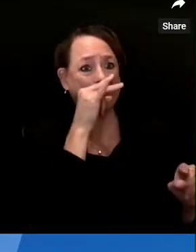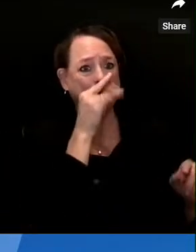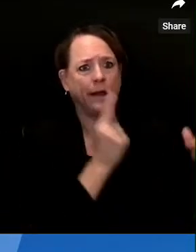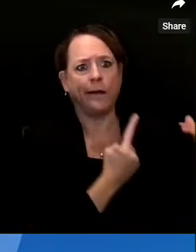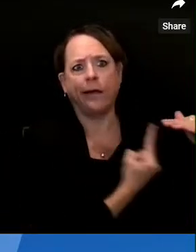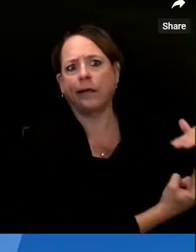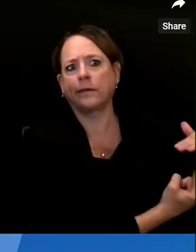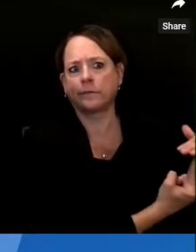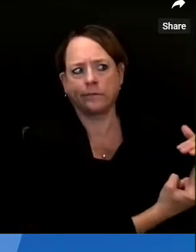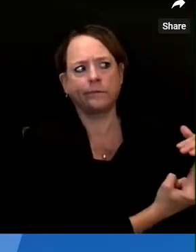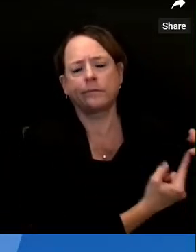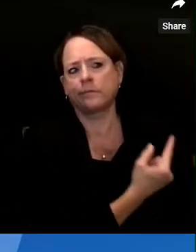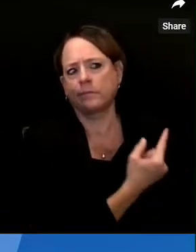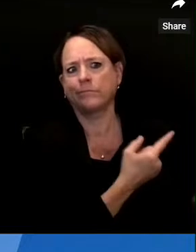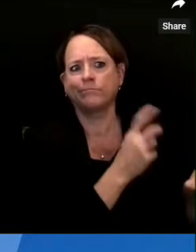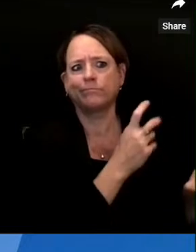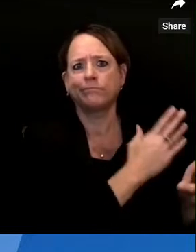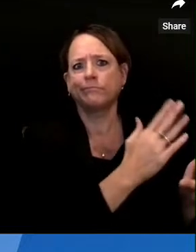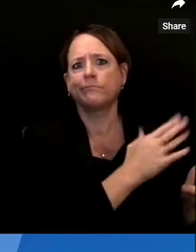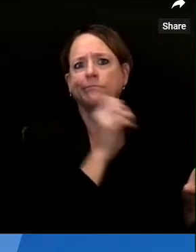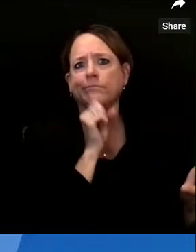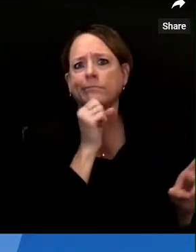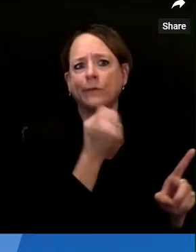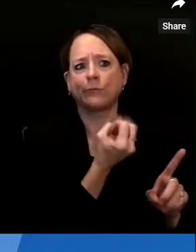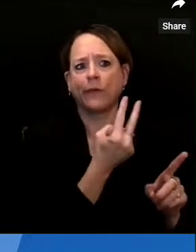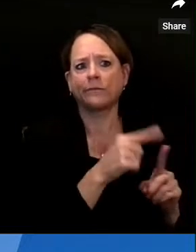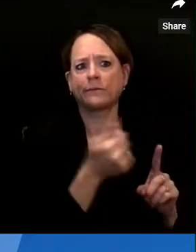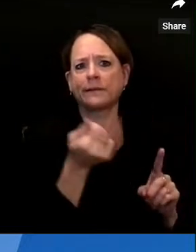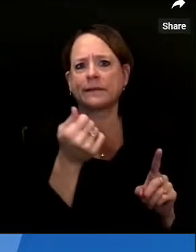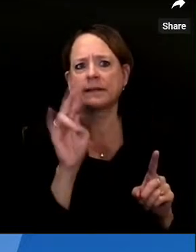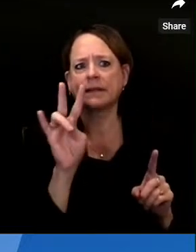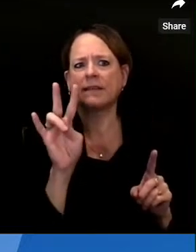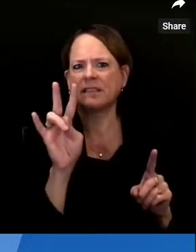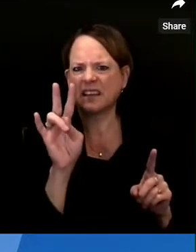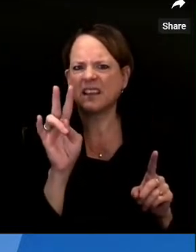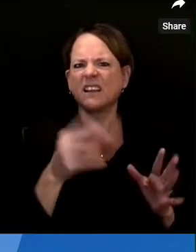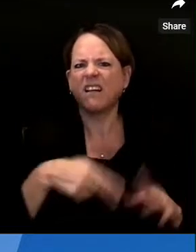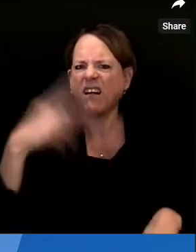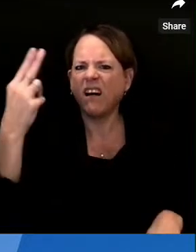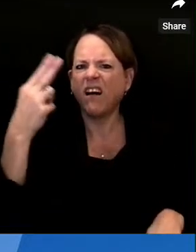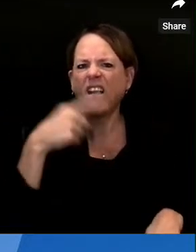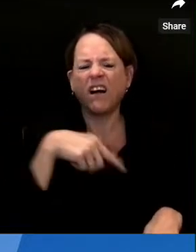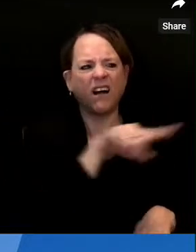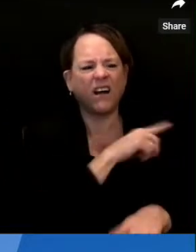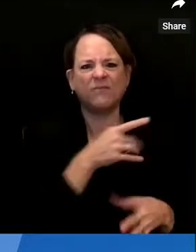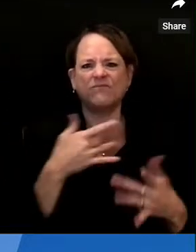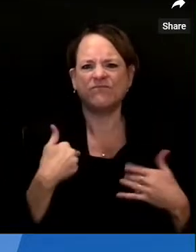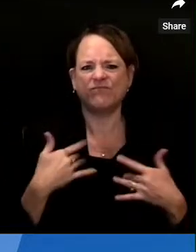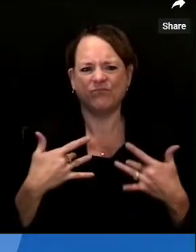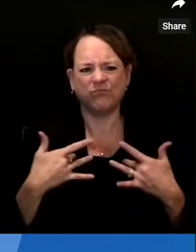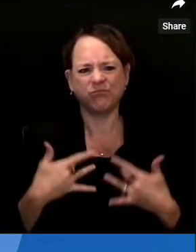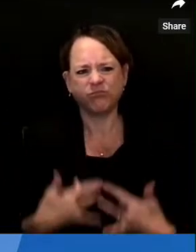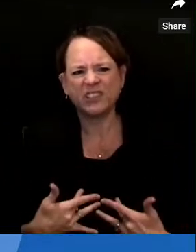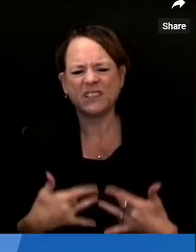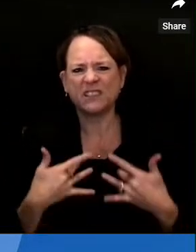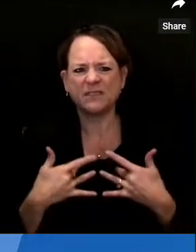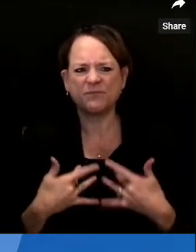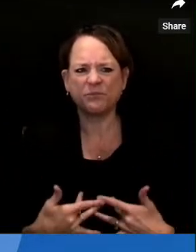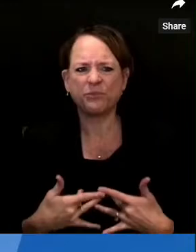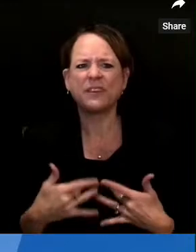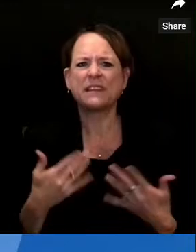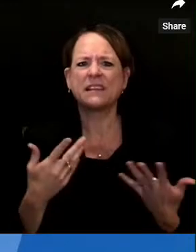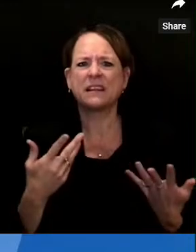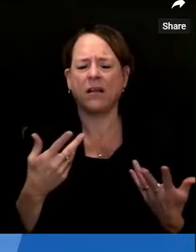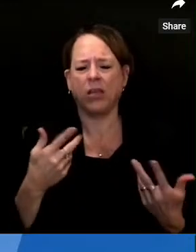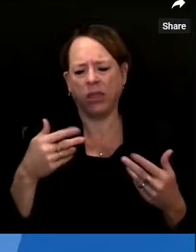of anxiety, depression, and suicidal ideation of any age group in the state? Thank you very much. Sure. I think